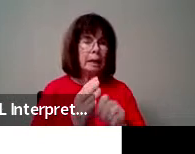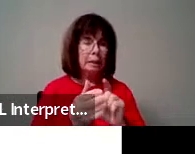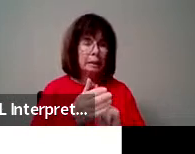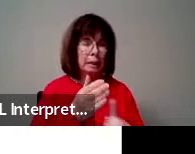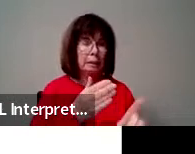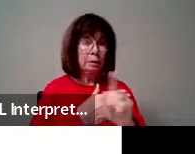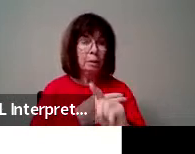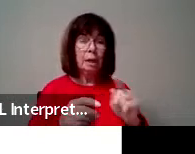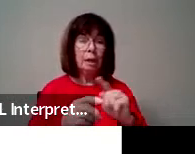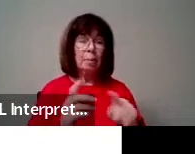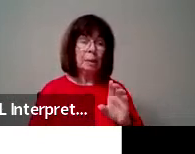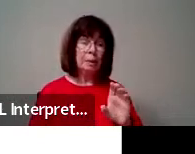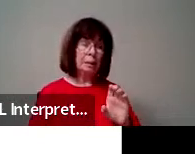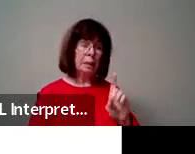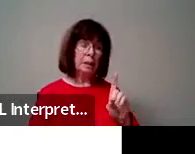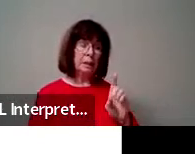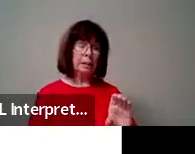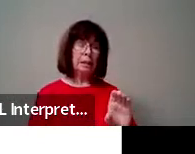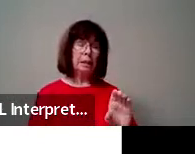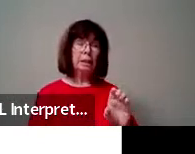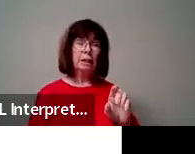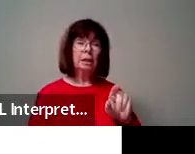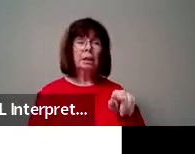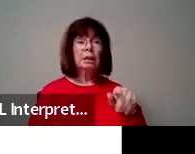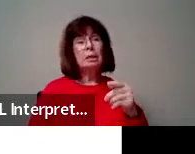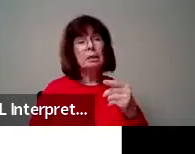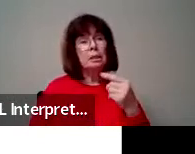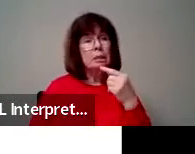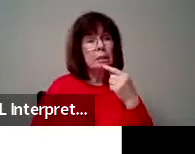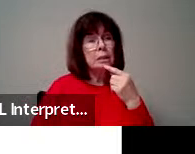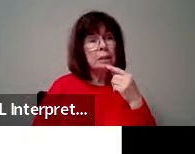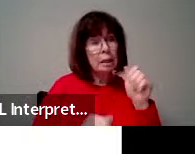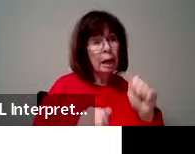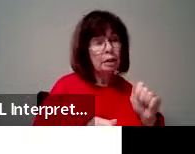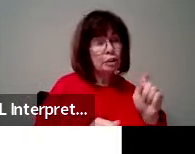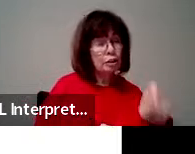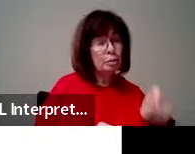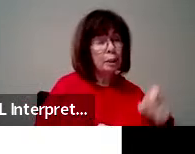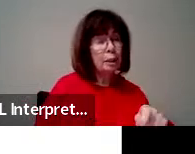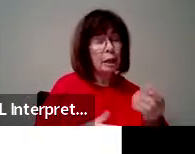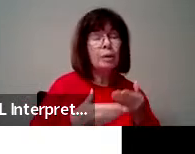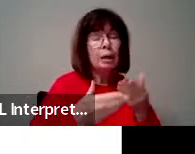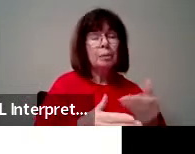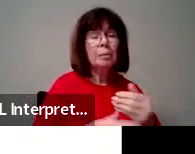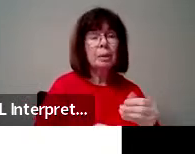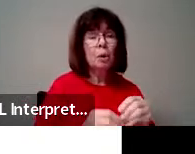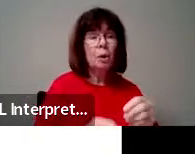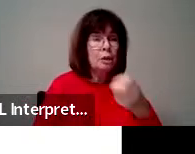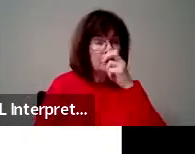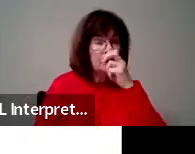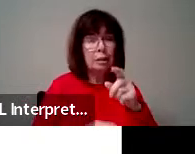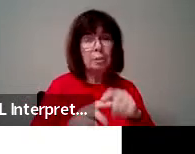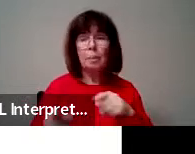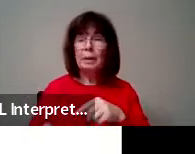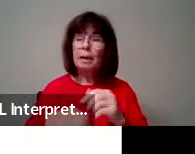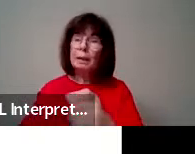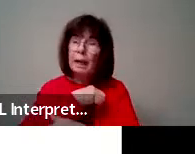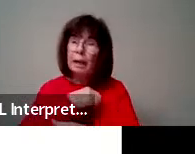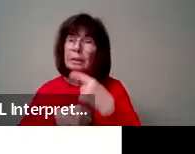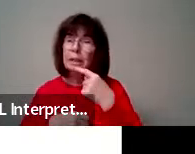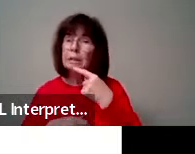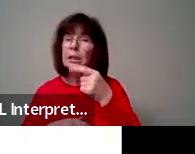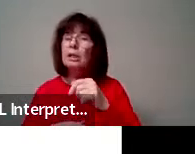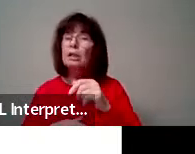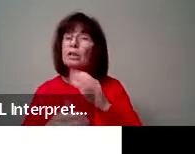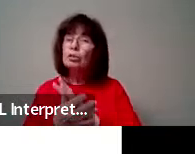says states can be stricter. CDPH won't be stricter, but says counties can be stricter. Counties won't be stricter, but says school districts can be stricter.